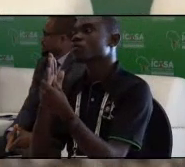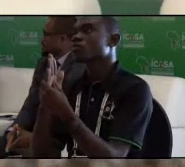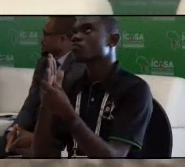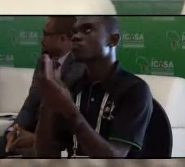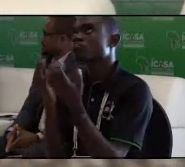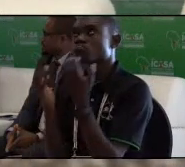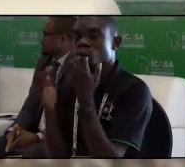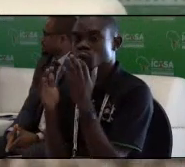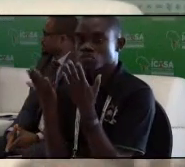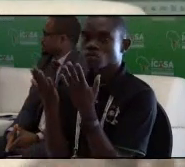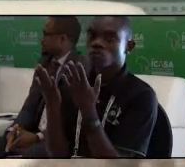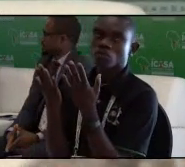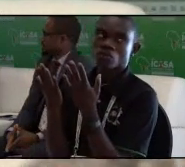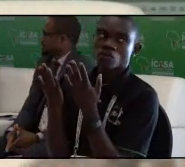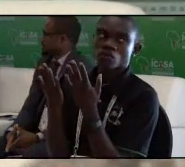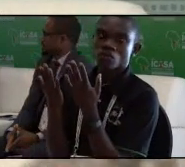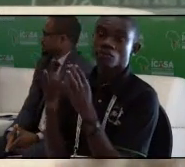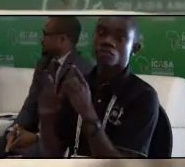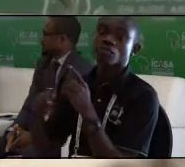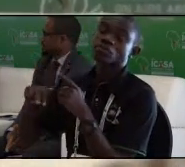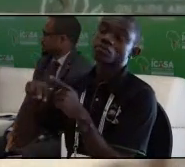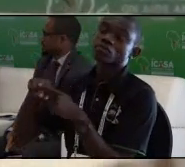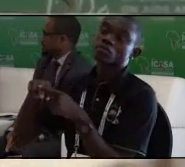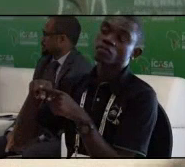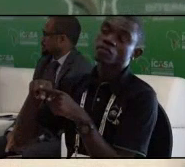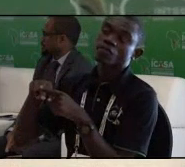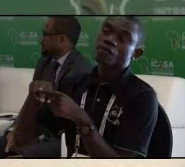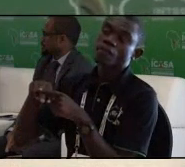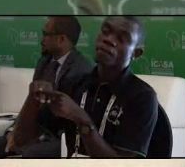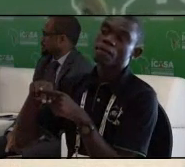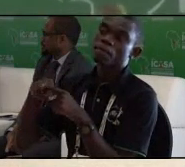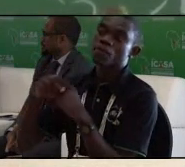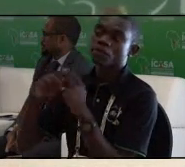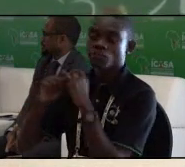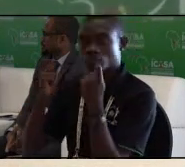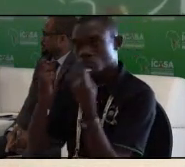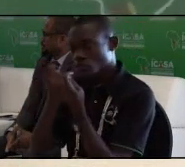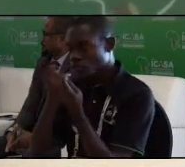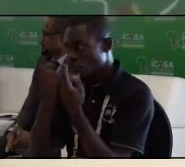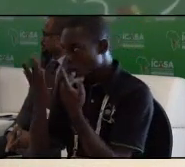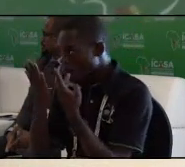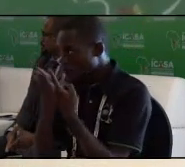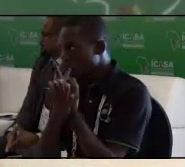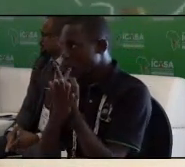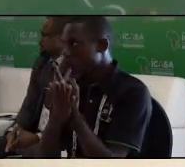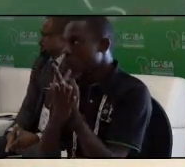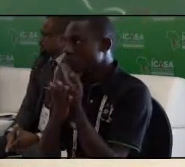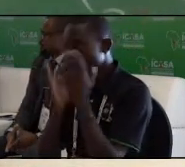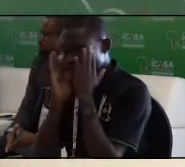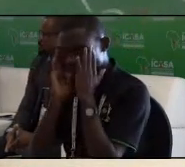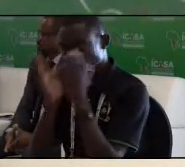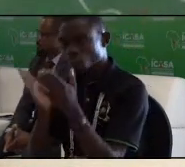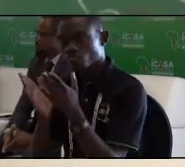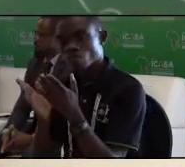very important, meaning that MOH has an HIV/AIDS task force, which basically initially was